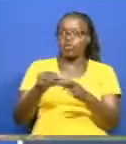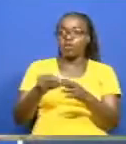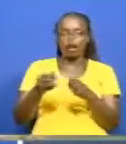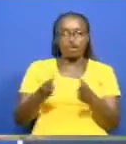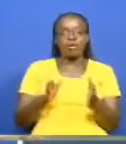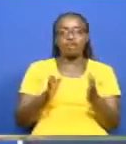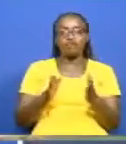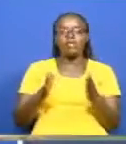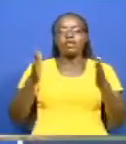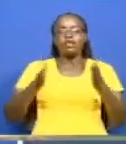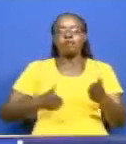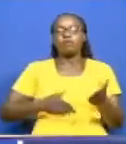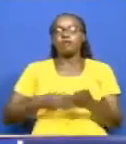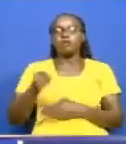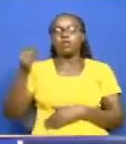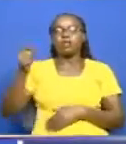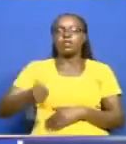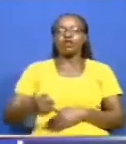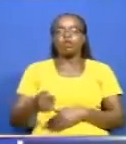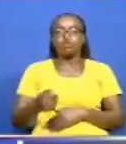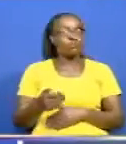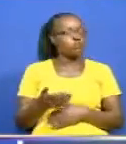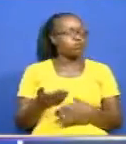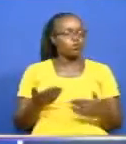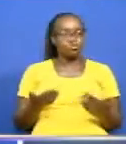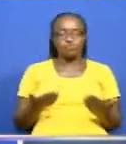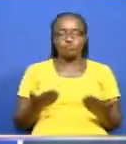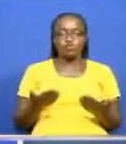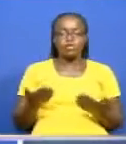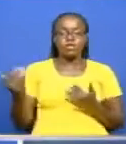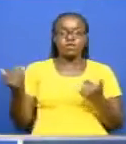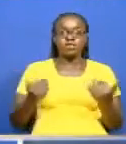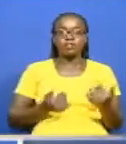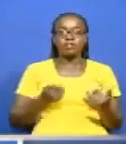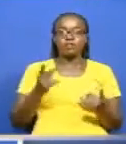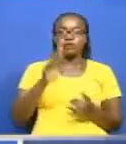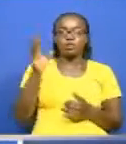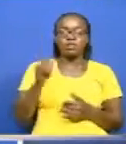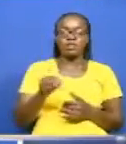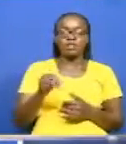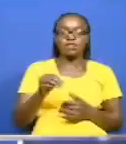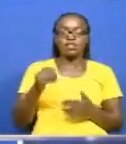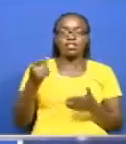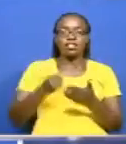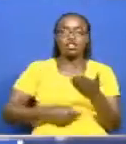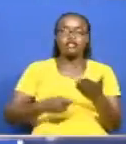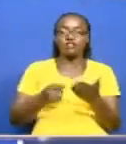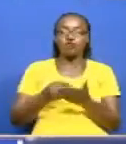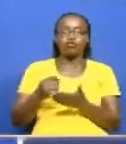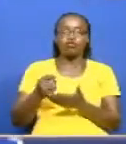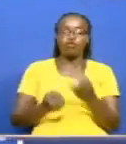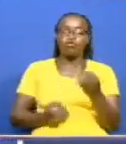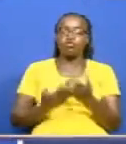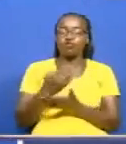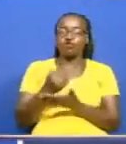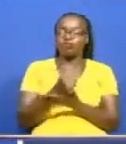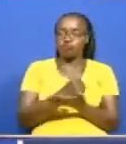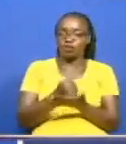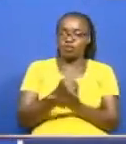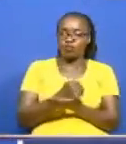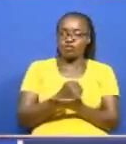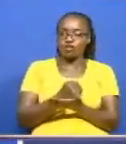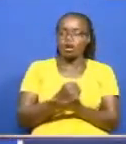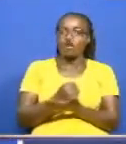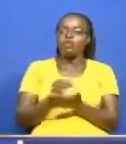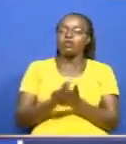whoever is buying in the auction to buy. The bill will see reintroduction of 2% levy on gross sales of all coffee to be remitted to the Coffee